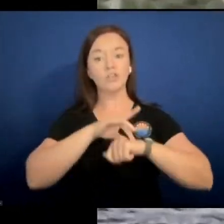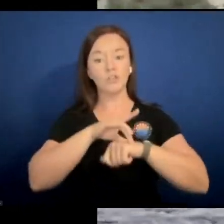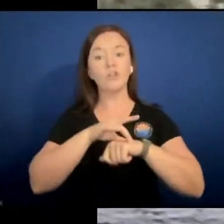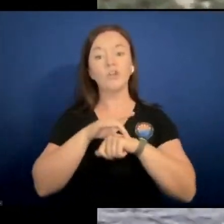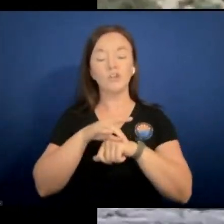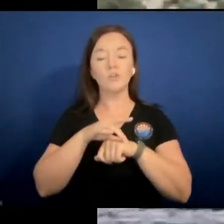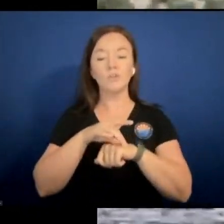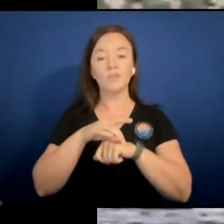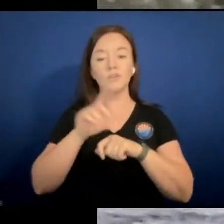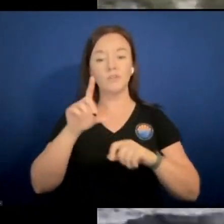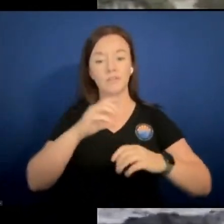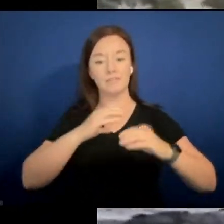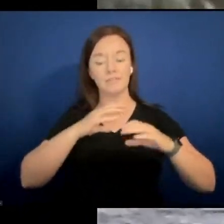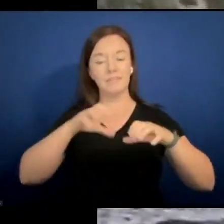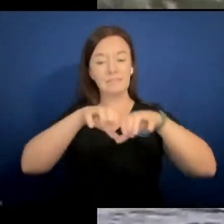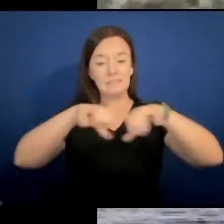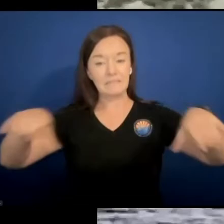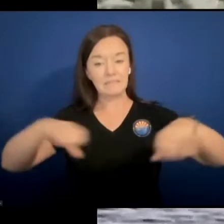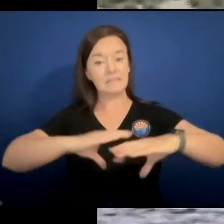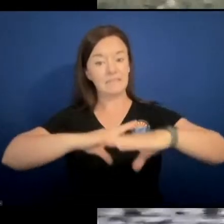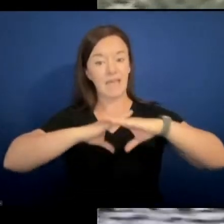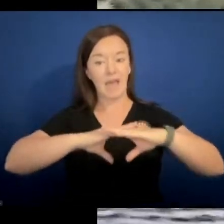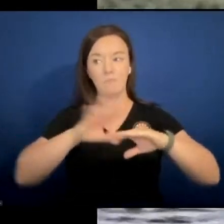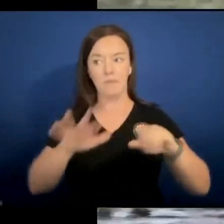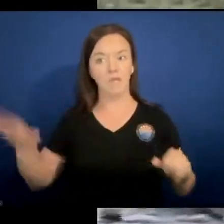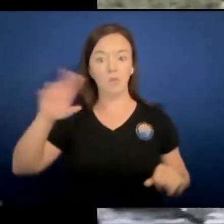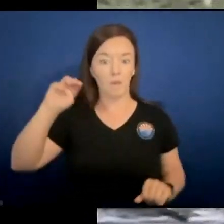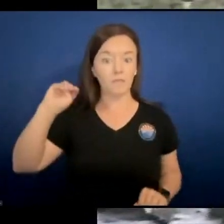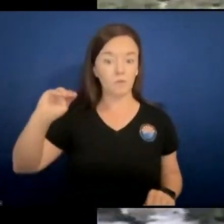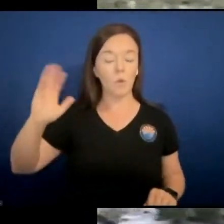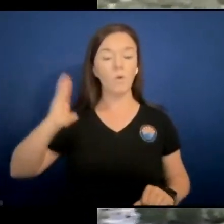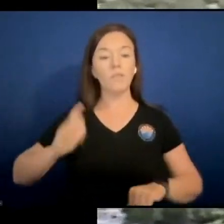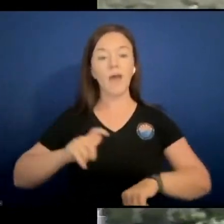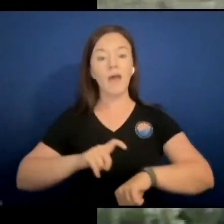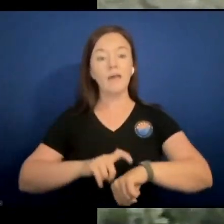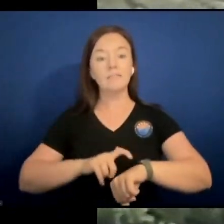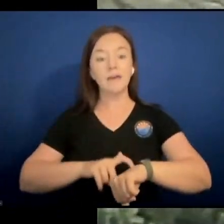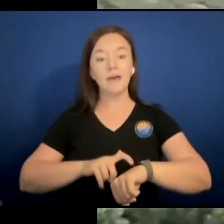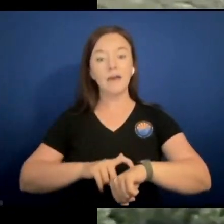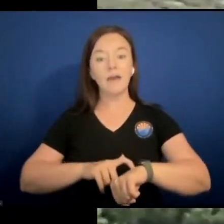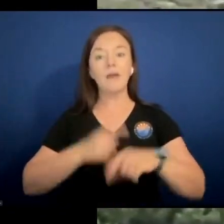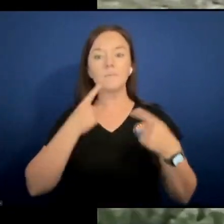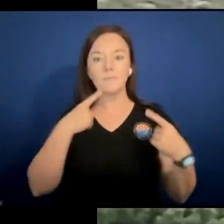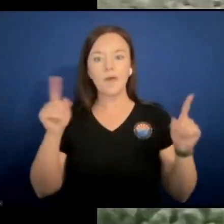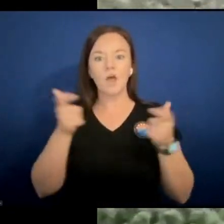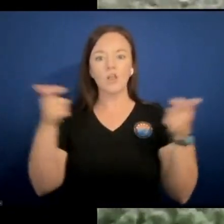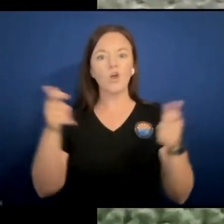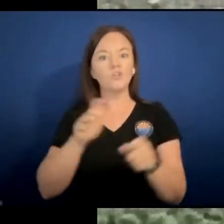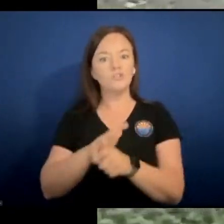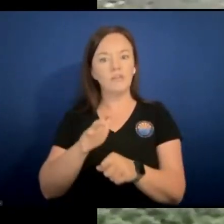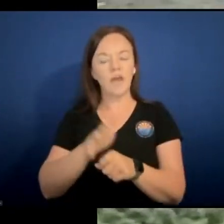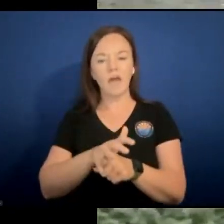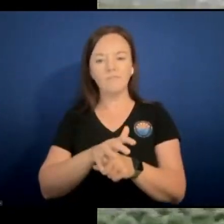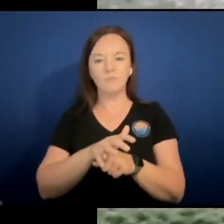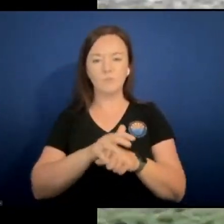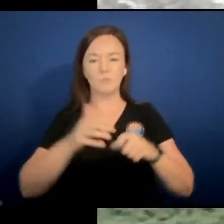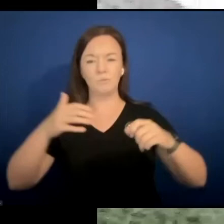Mexico. It was at that point finally large enough to contain all the